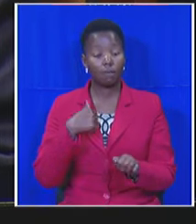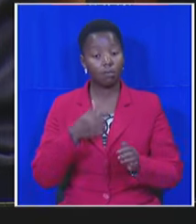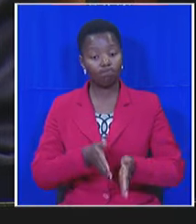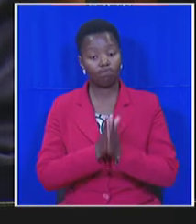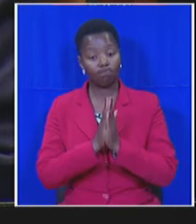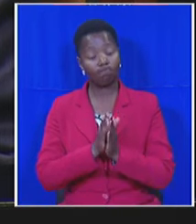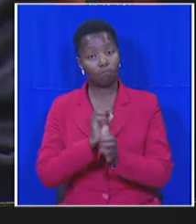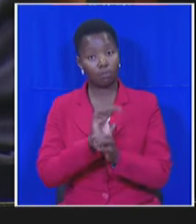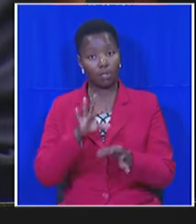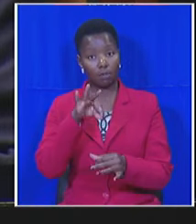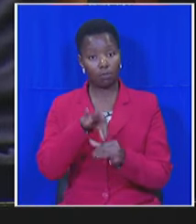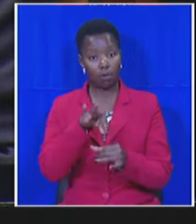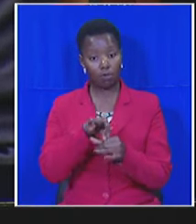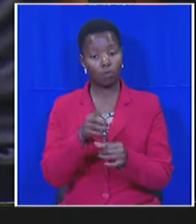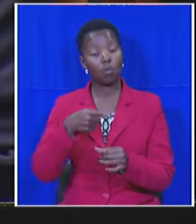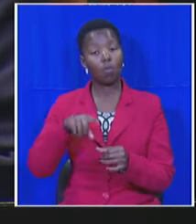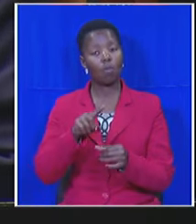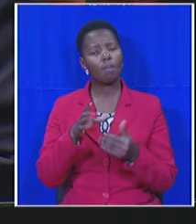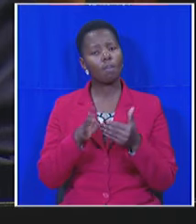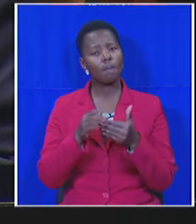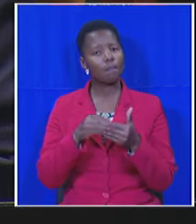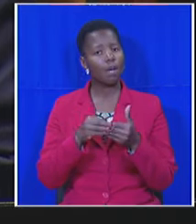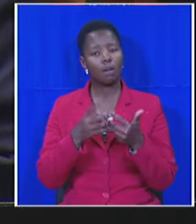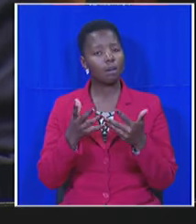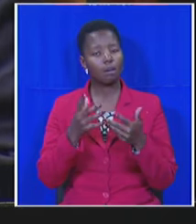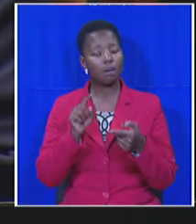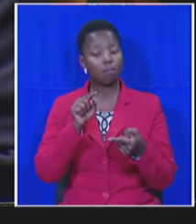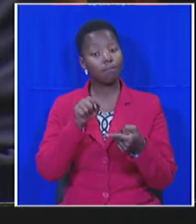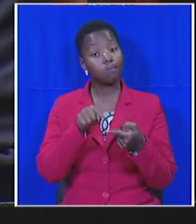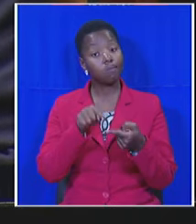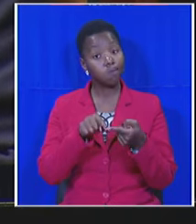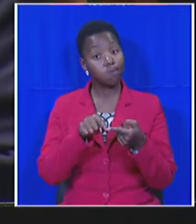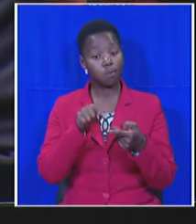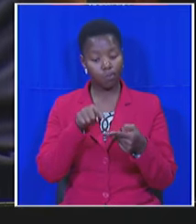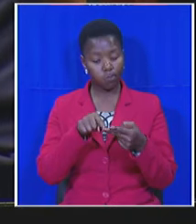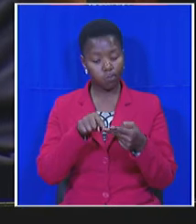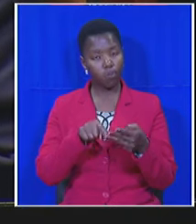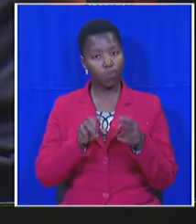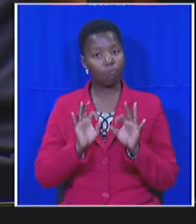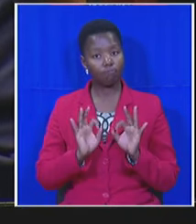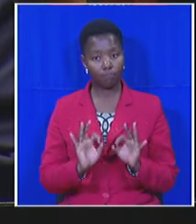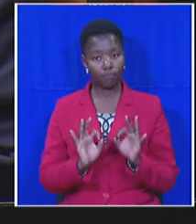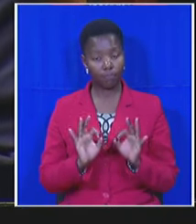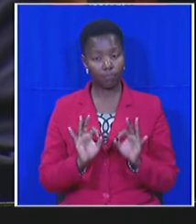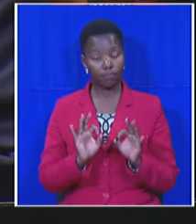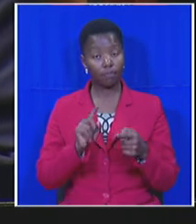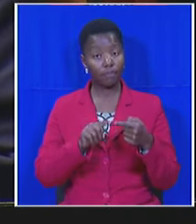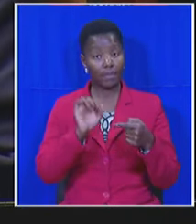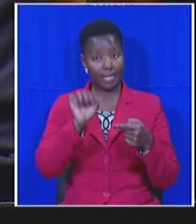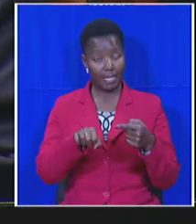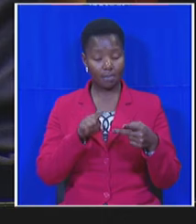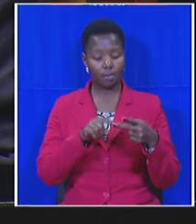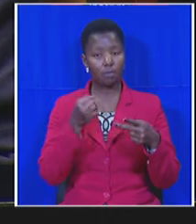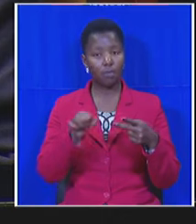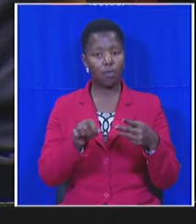so, members must simply indicate their vote by pressing the appropriate button below the yes, no,